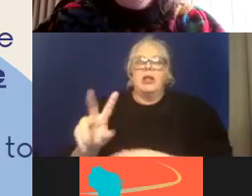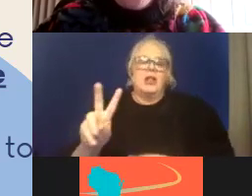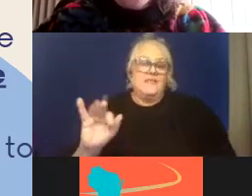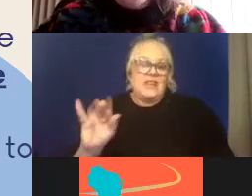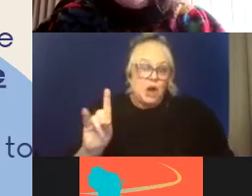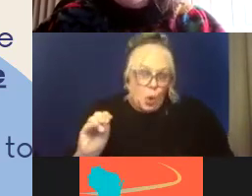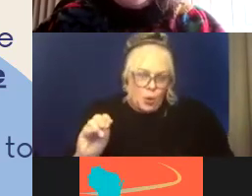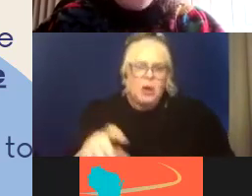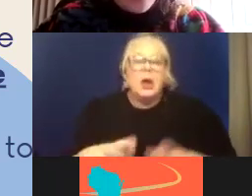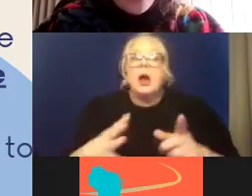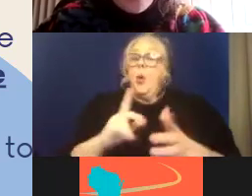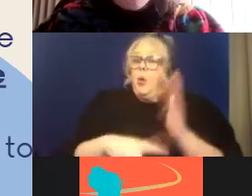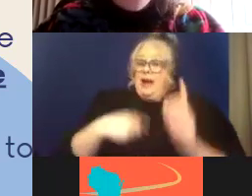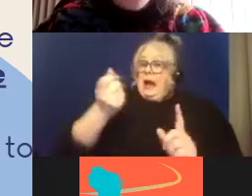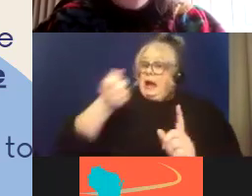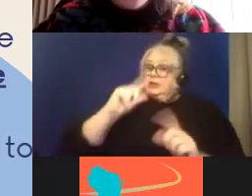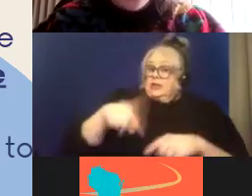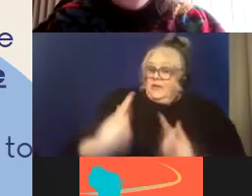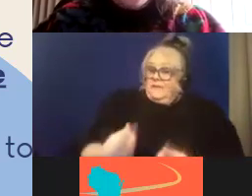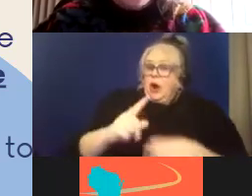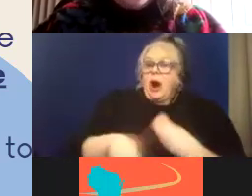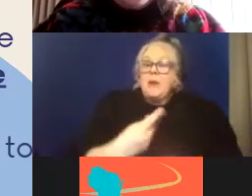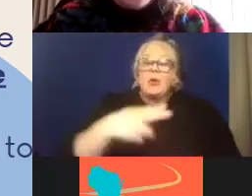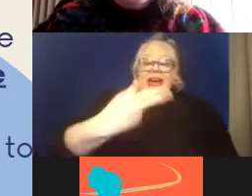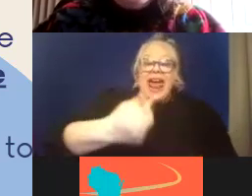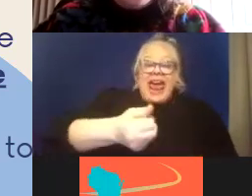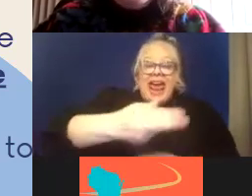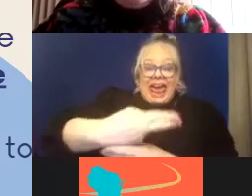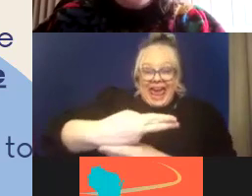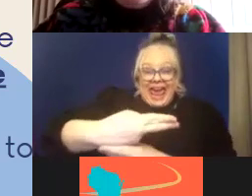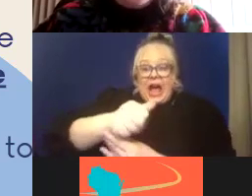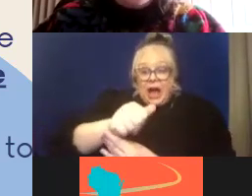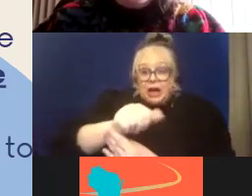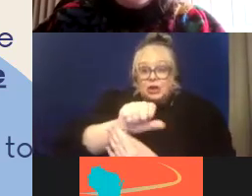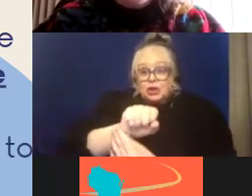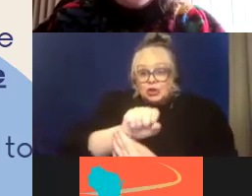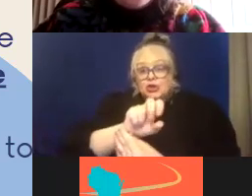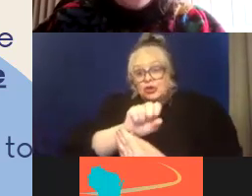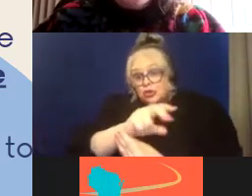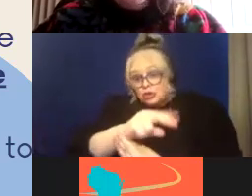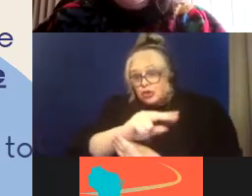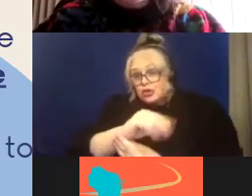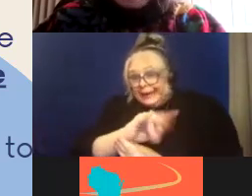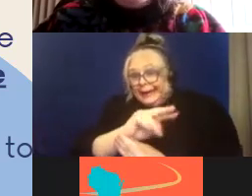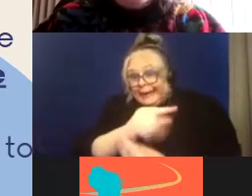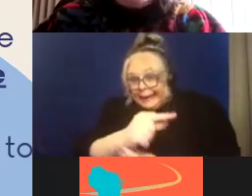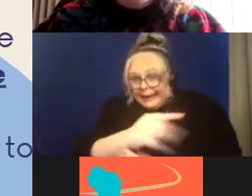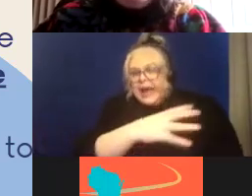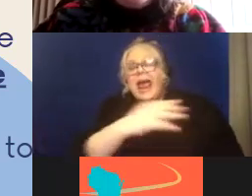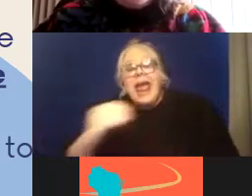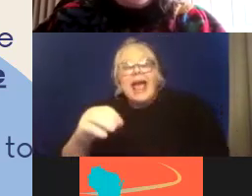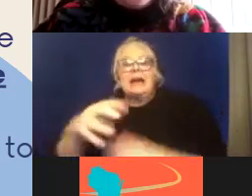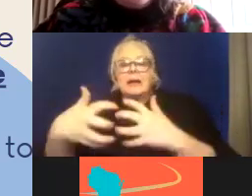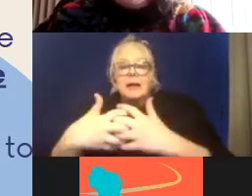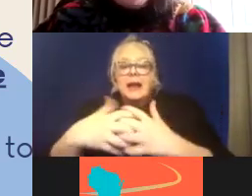technology. So another thing about this one is that it relies heavily on those partnerships of those companies. And there are websites